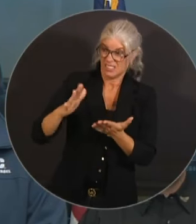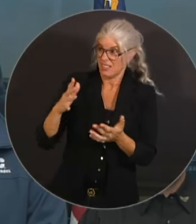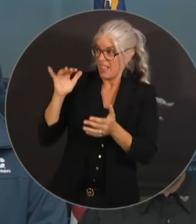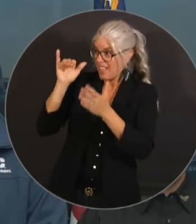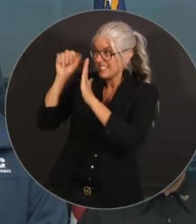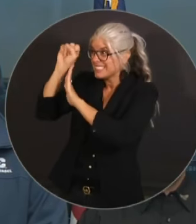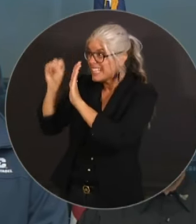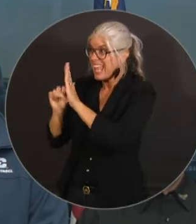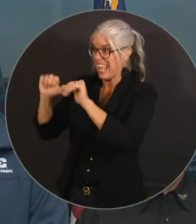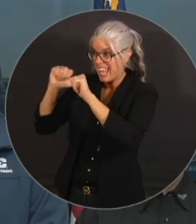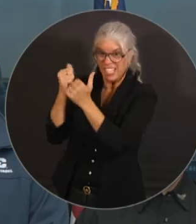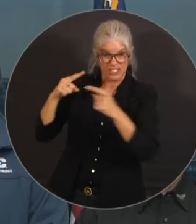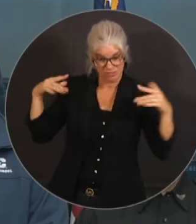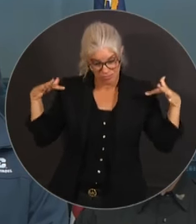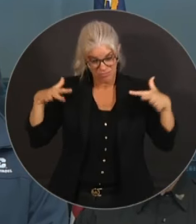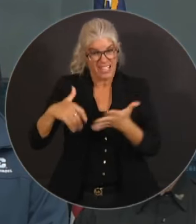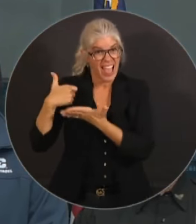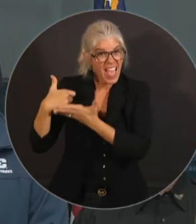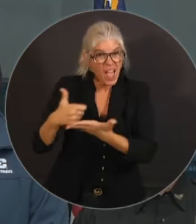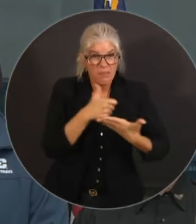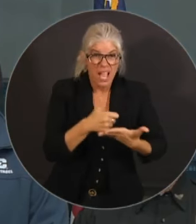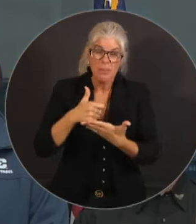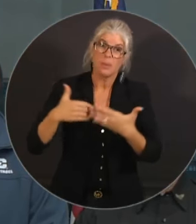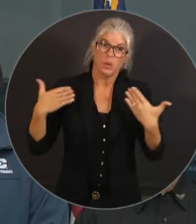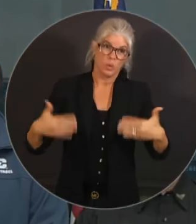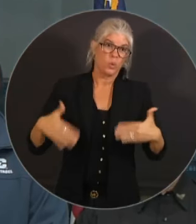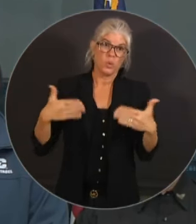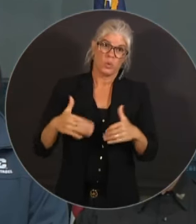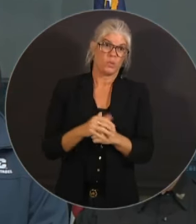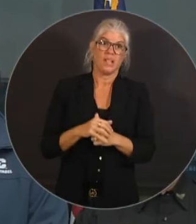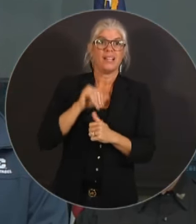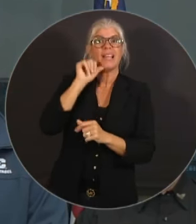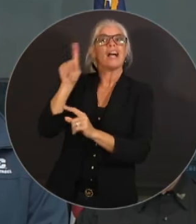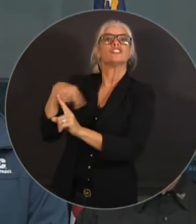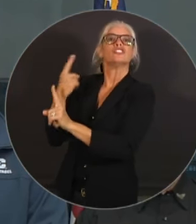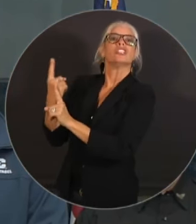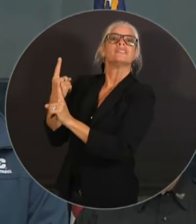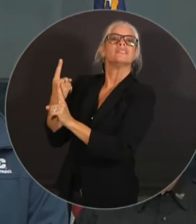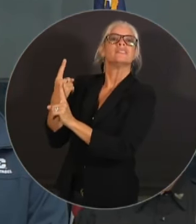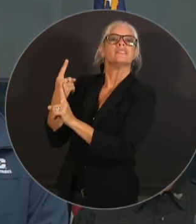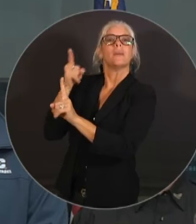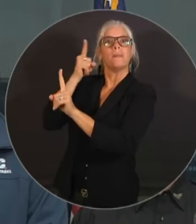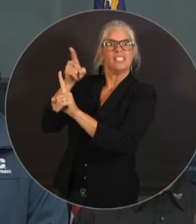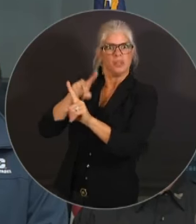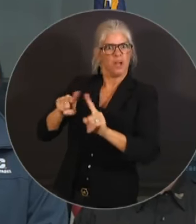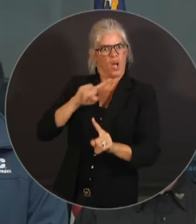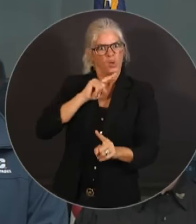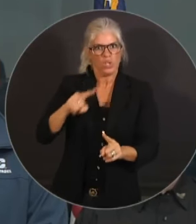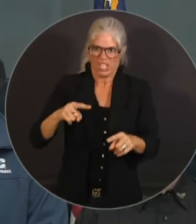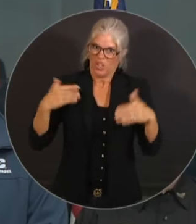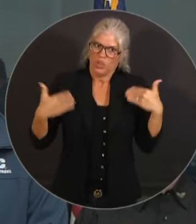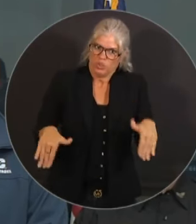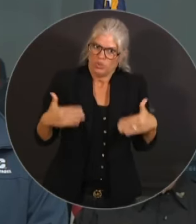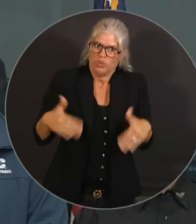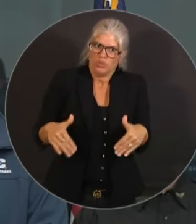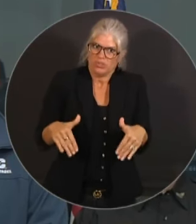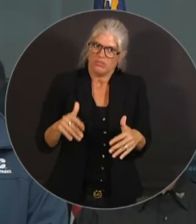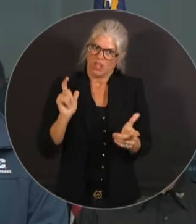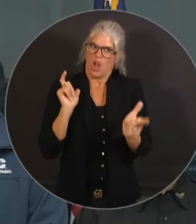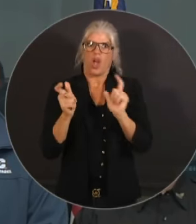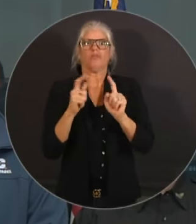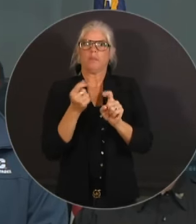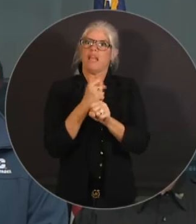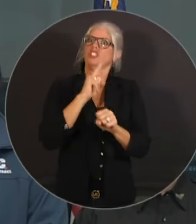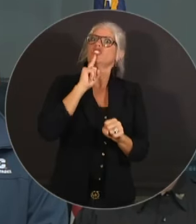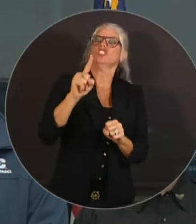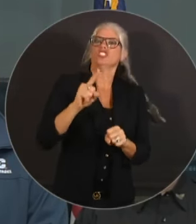local communities and helping them not just supplement the mission, but really augment it in a way that's making a real difference.